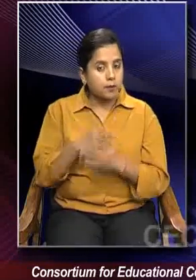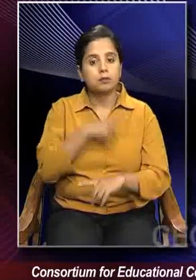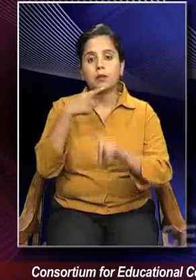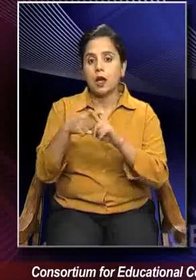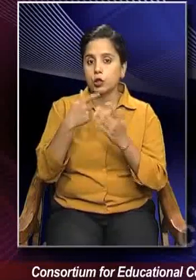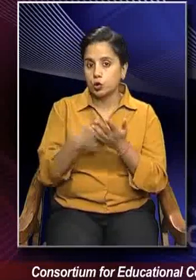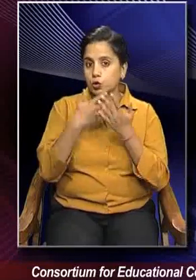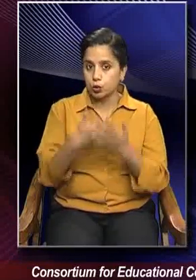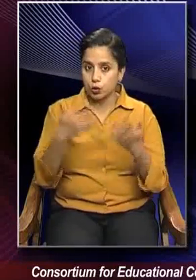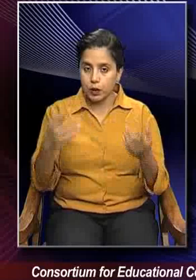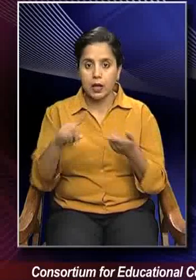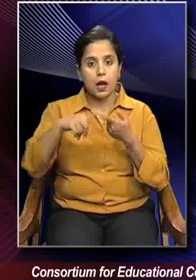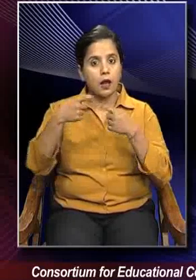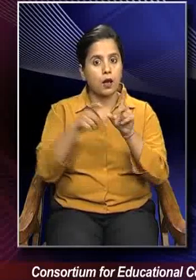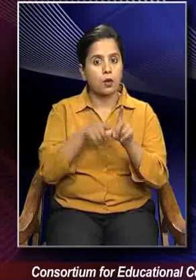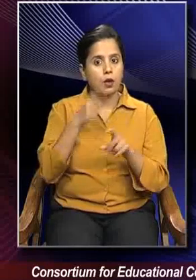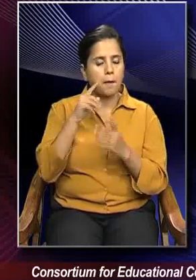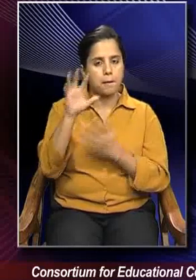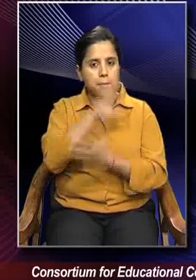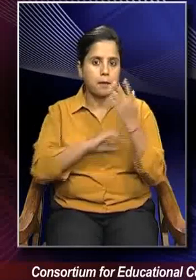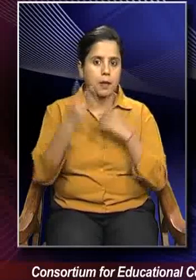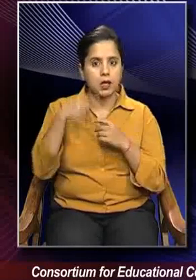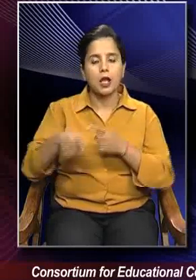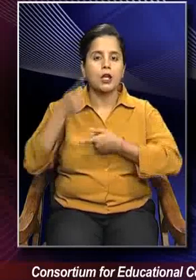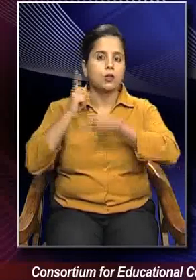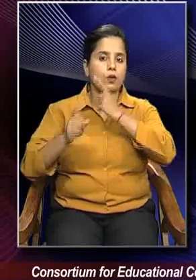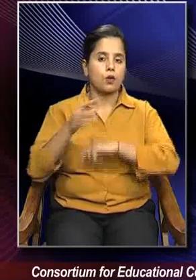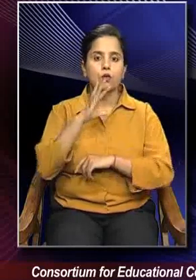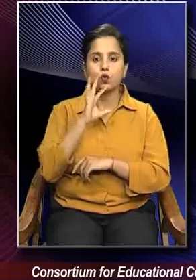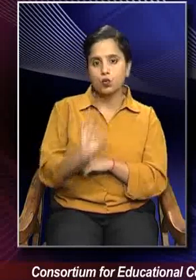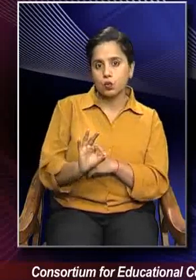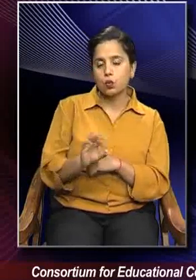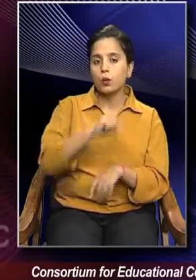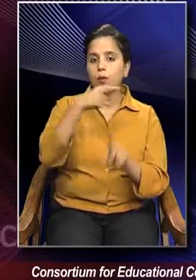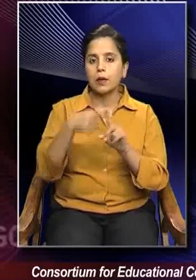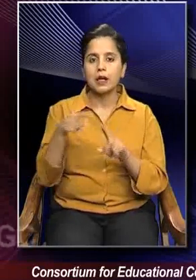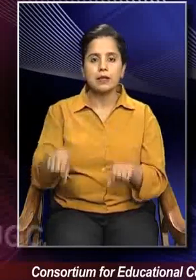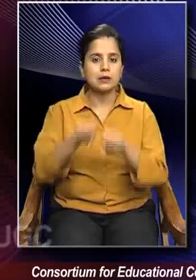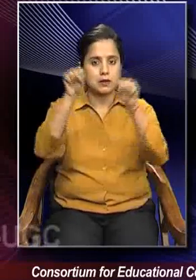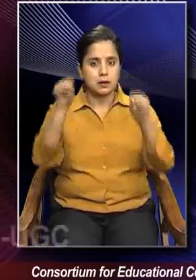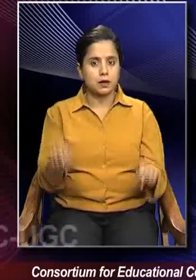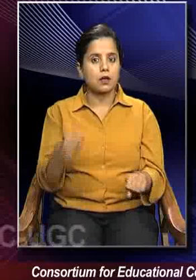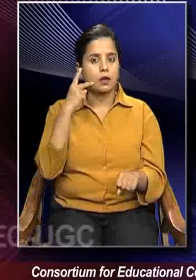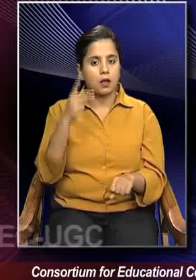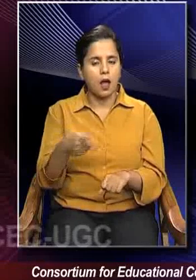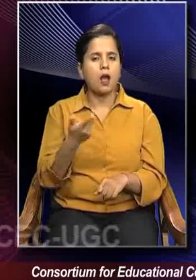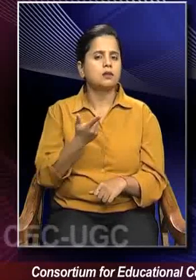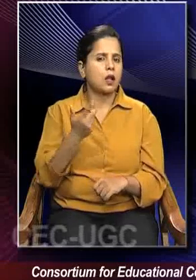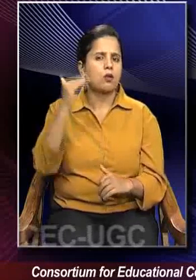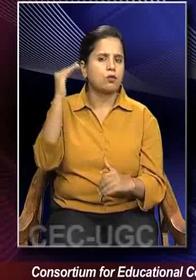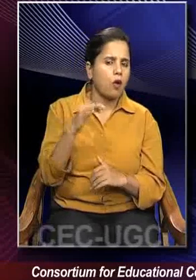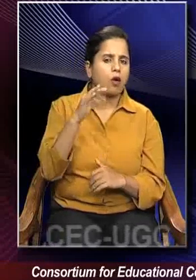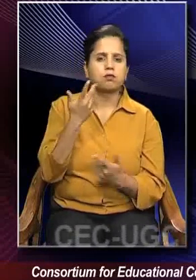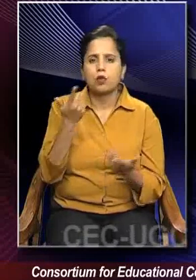resources, equity makes up for the historical and the systemic disadvantages.